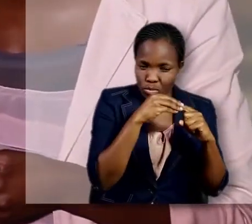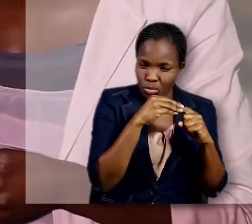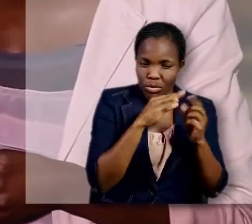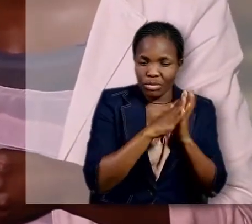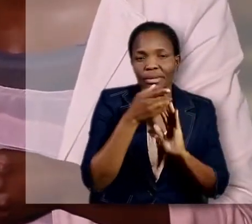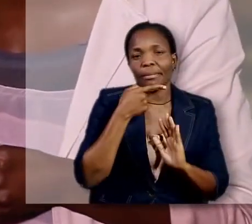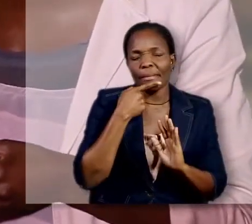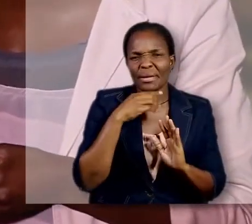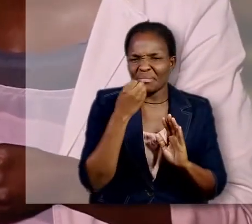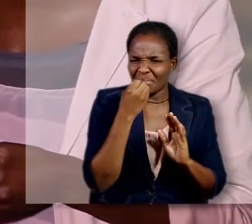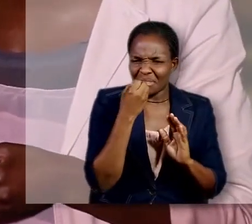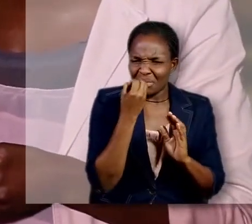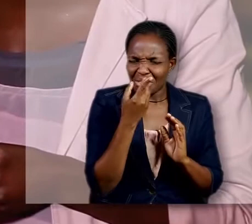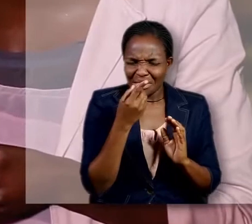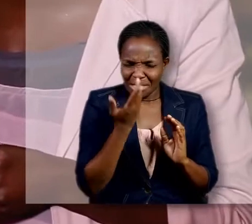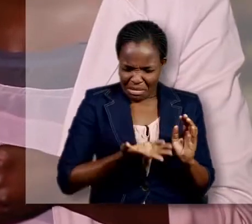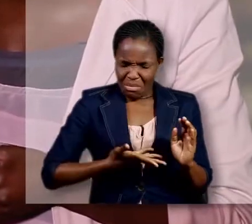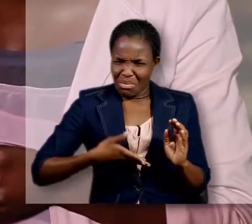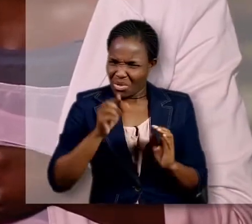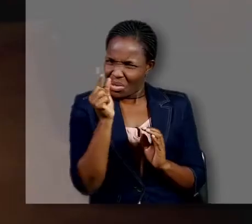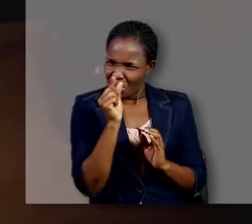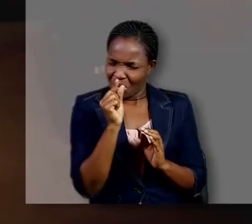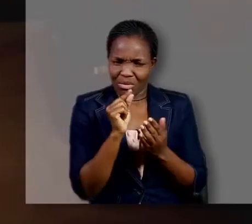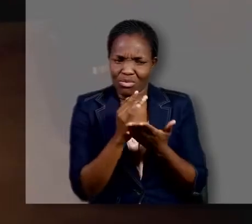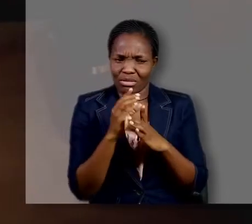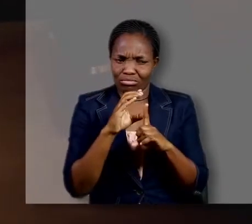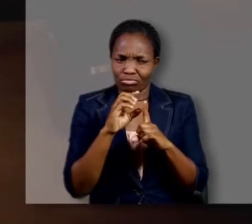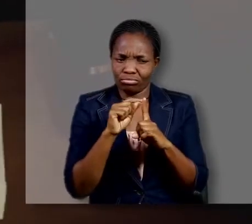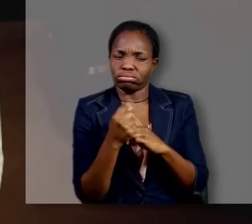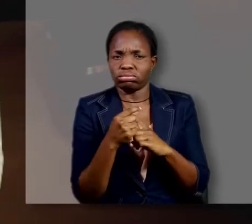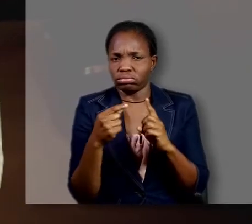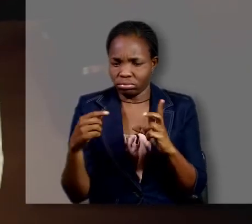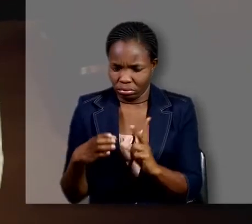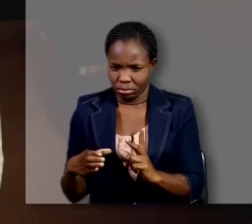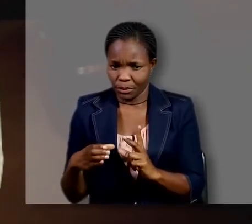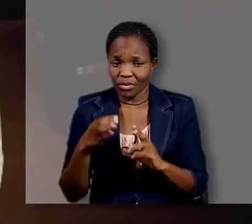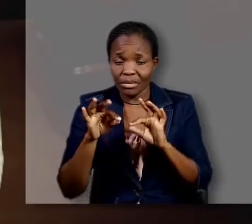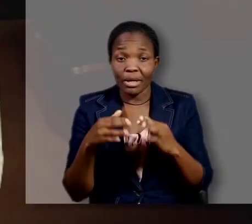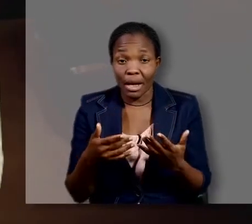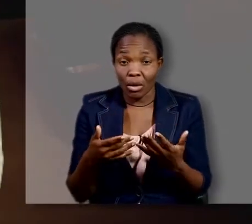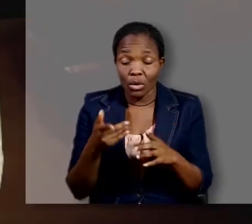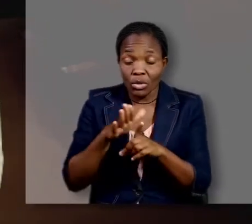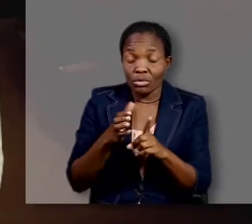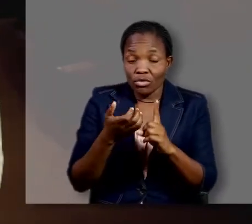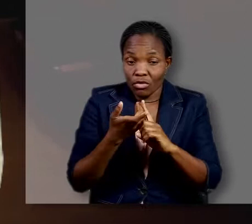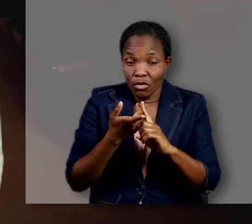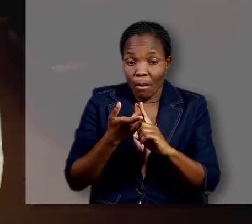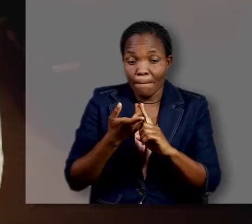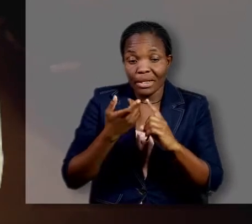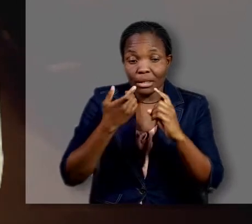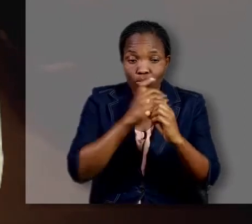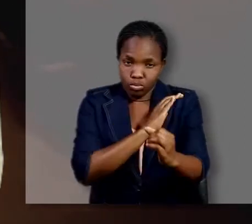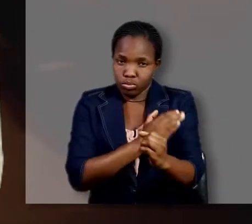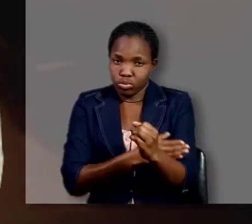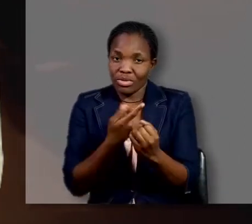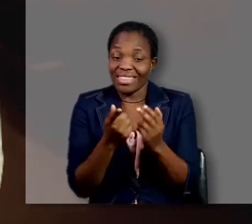to see female leaders in some tribal communities. They are chosen based on the sense of authority they project, and for